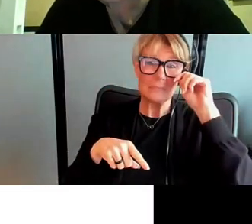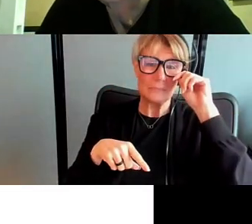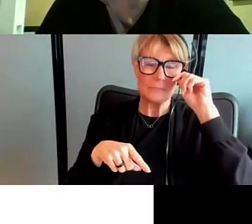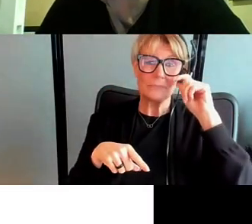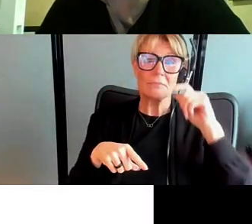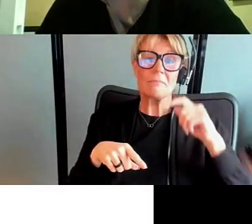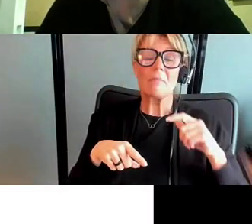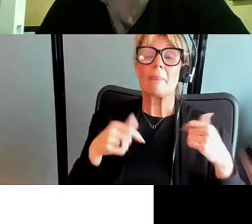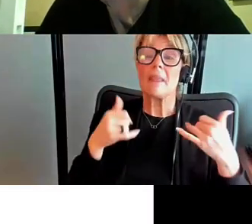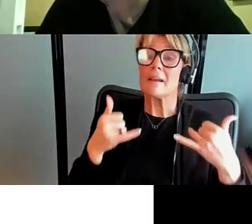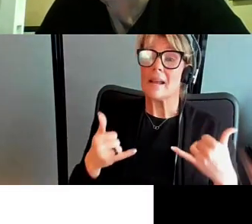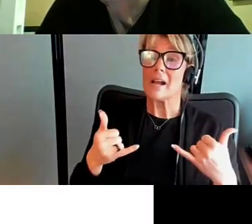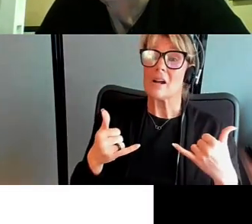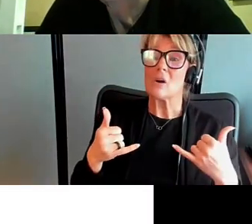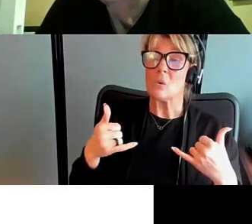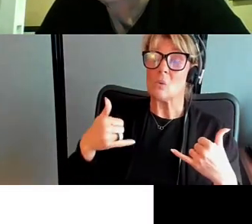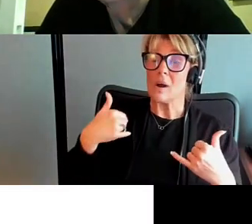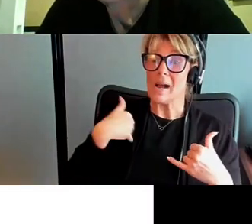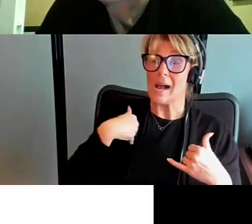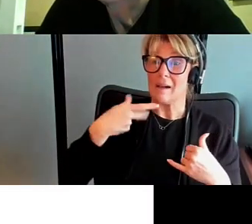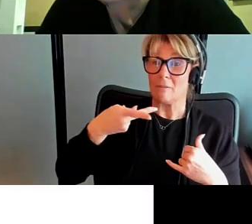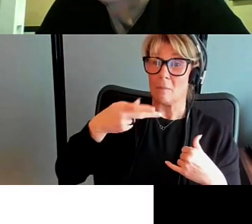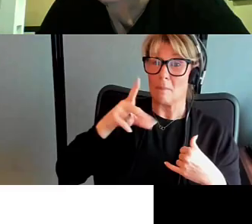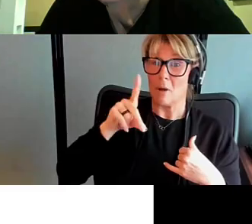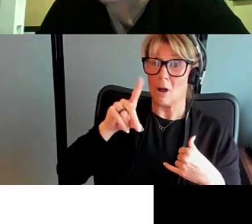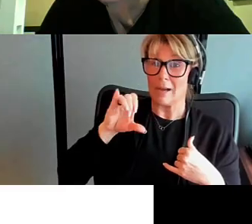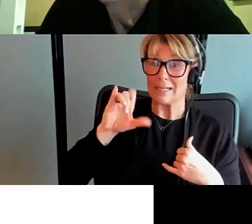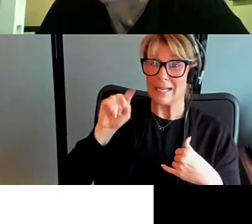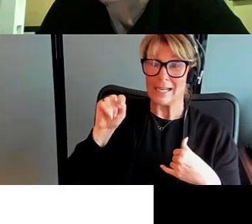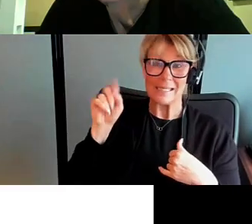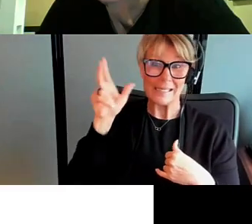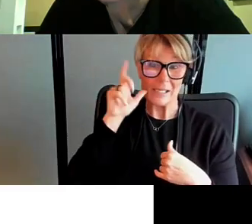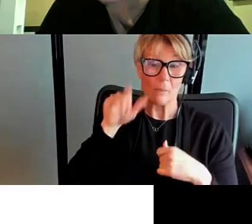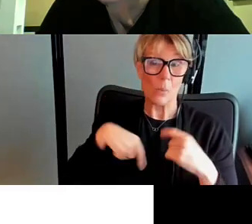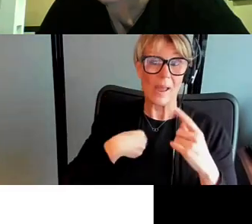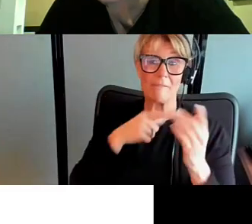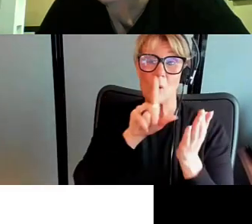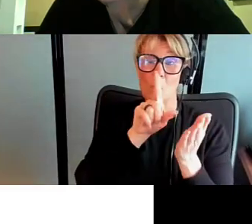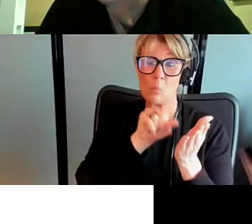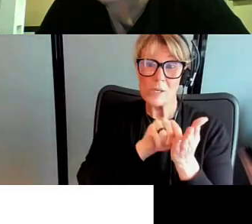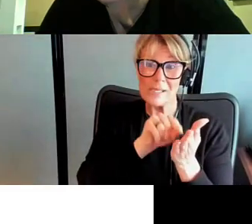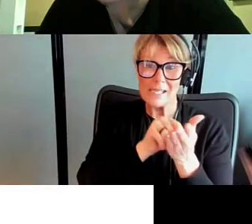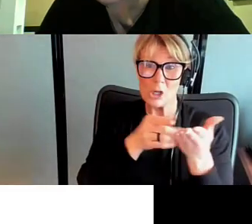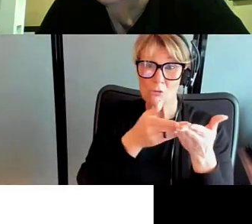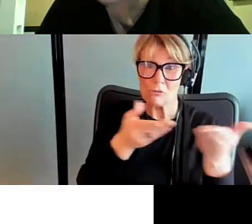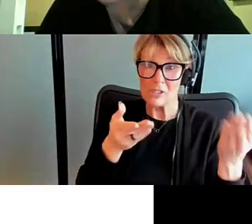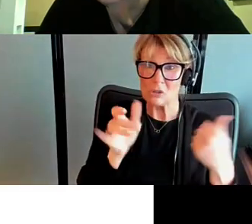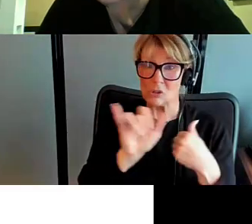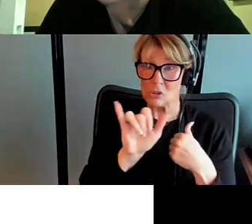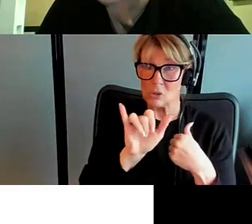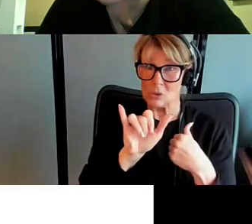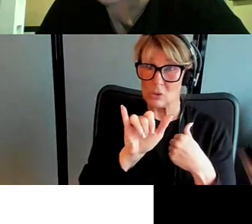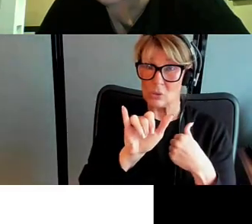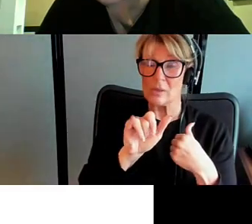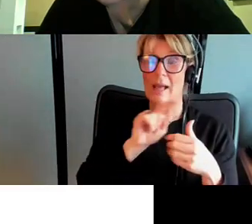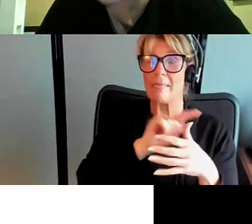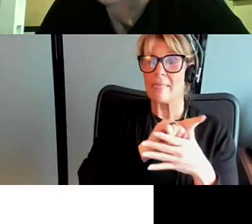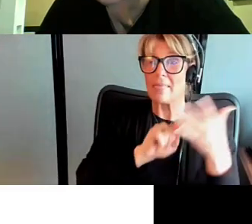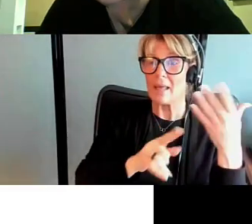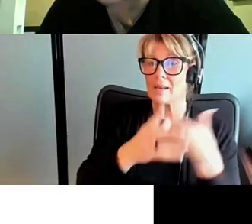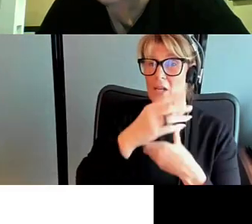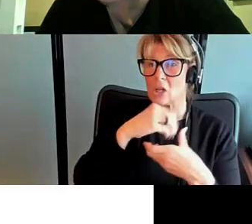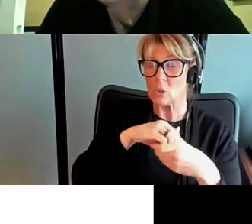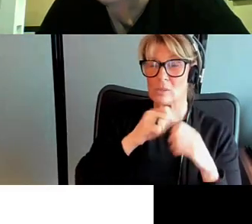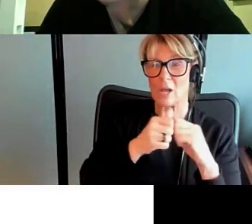resource. Now, the printed resource is available on our website. It does include different ways you can use to train instructors or to train,